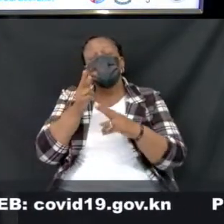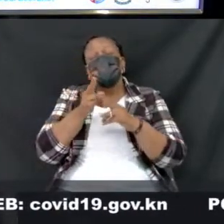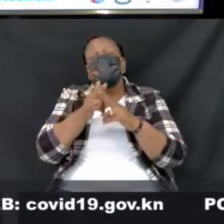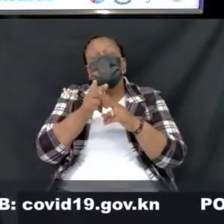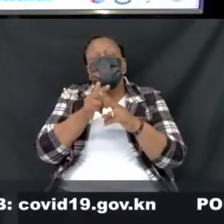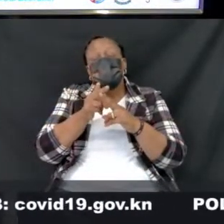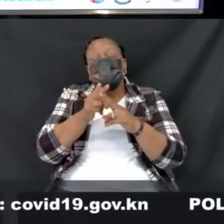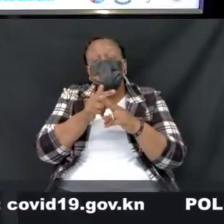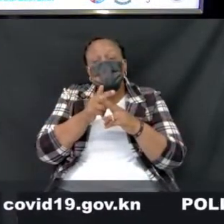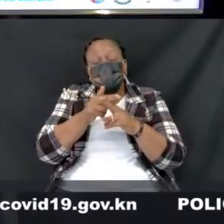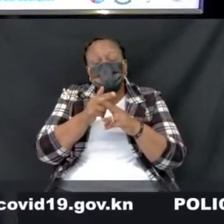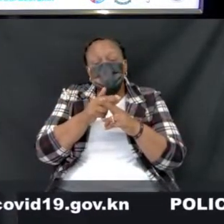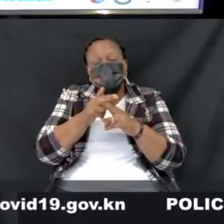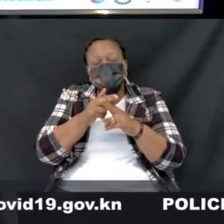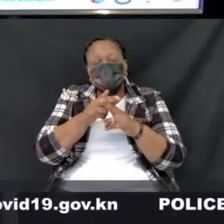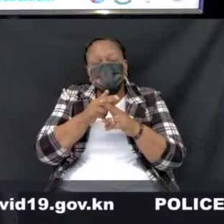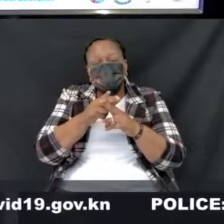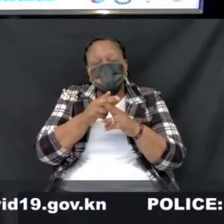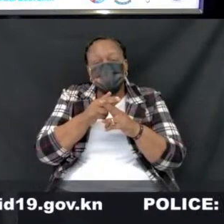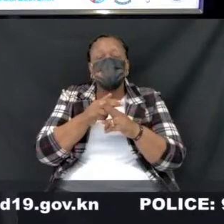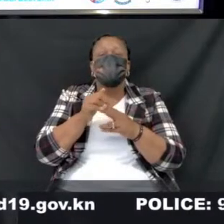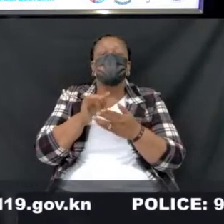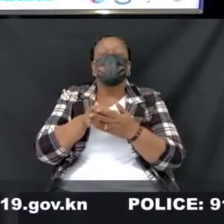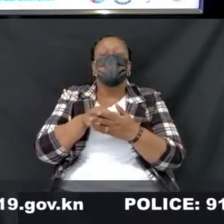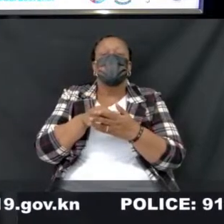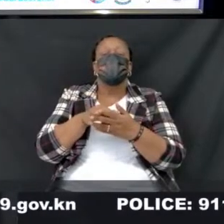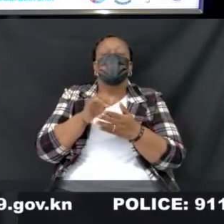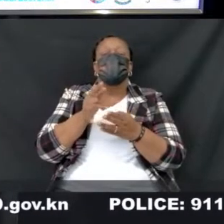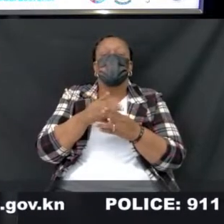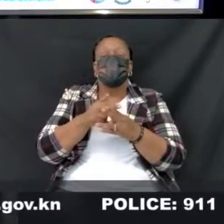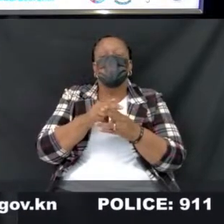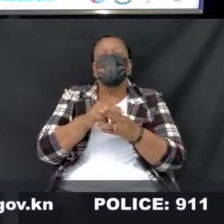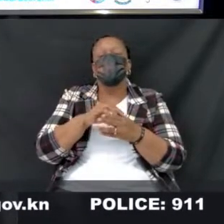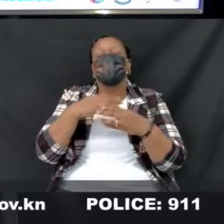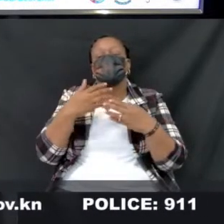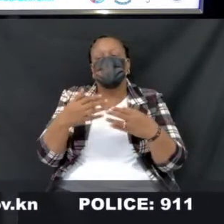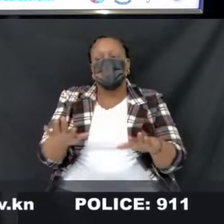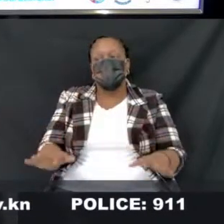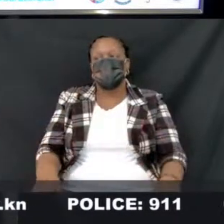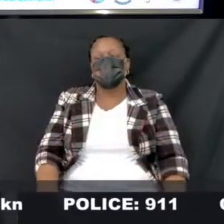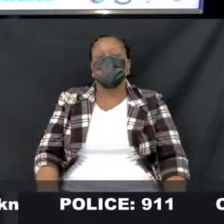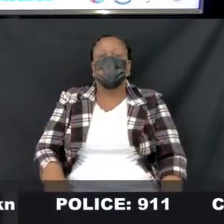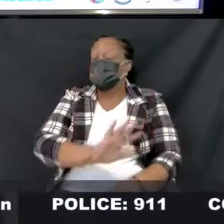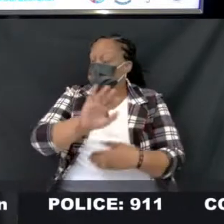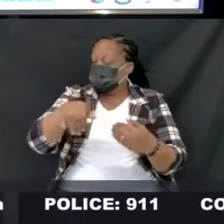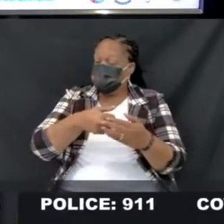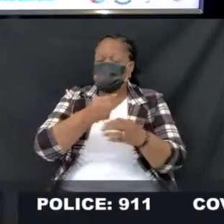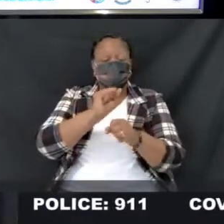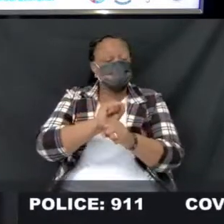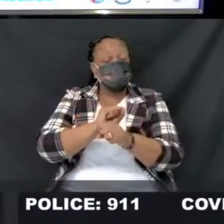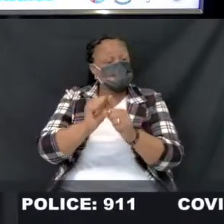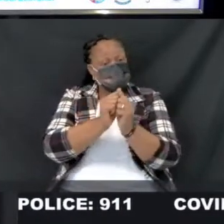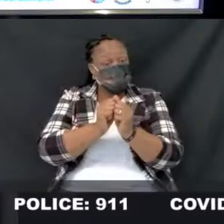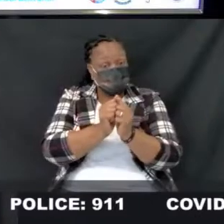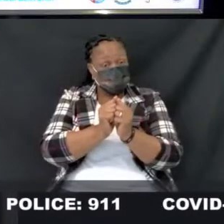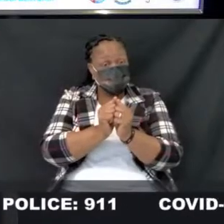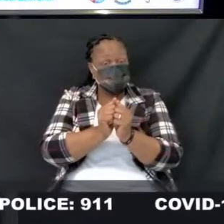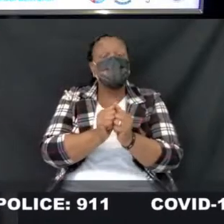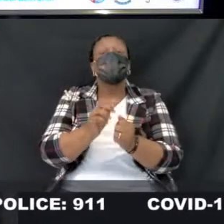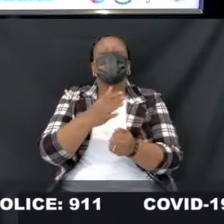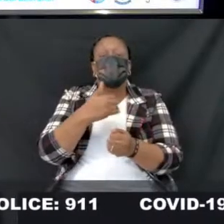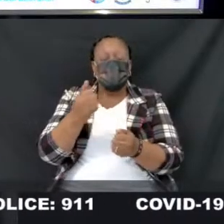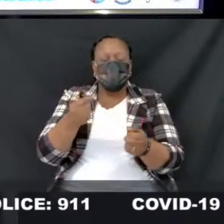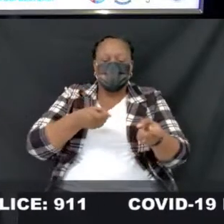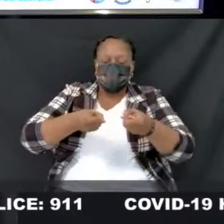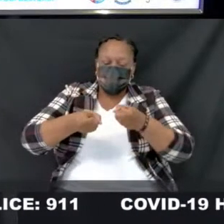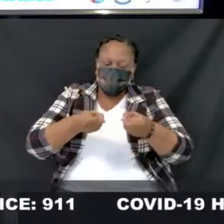we are seeing seems positive at the time. We have done a great job together, collaboratively, in managing